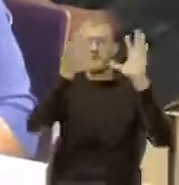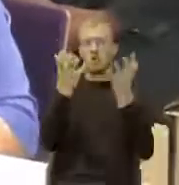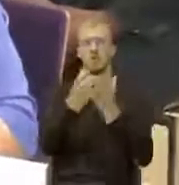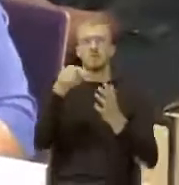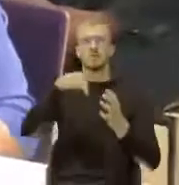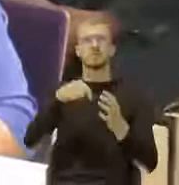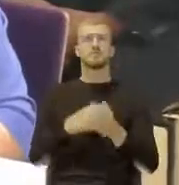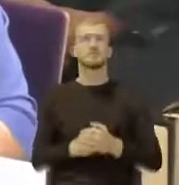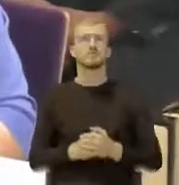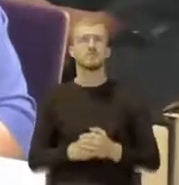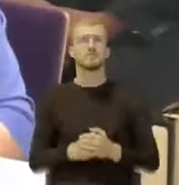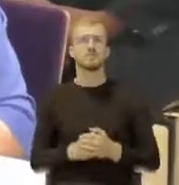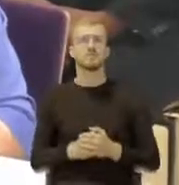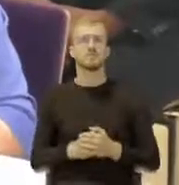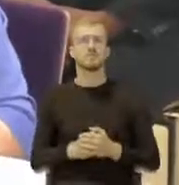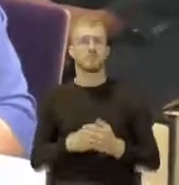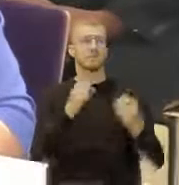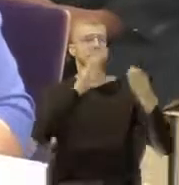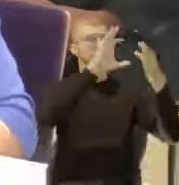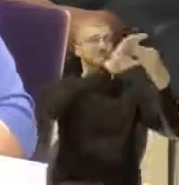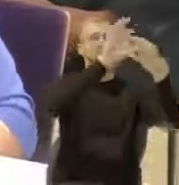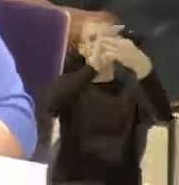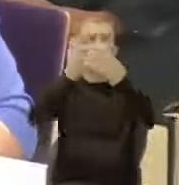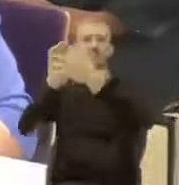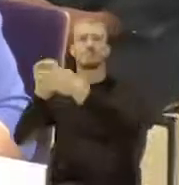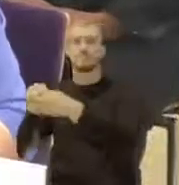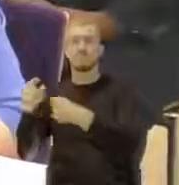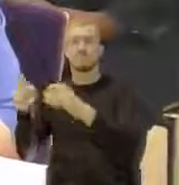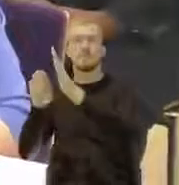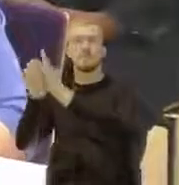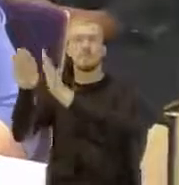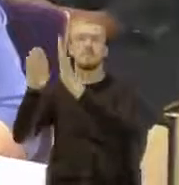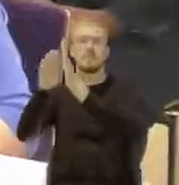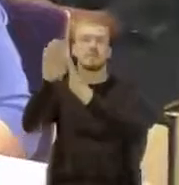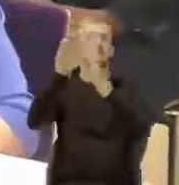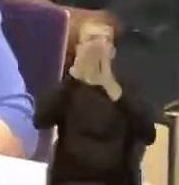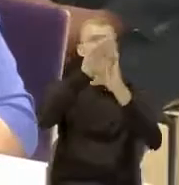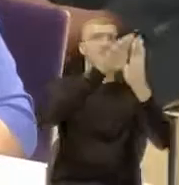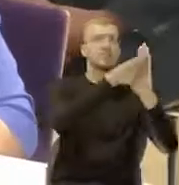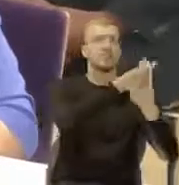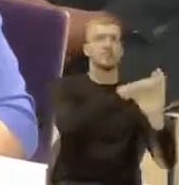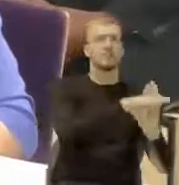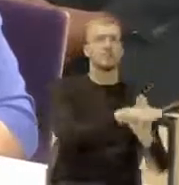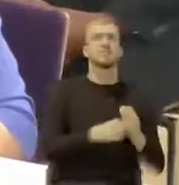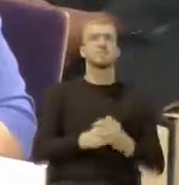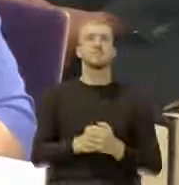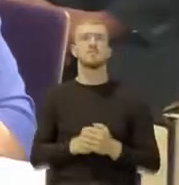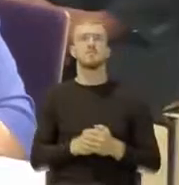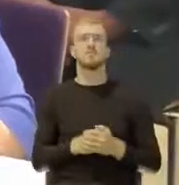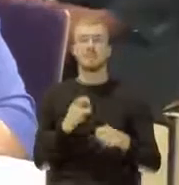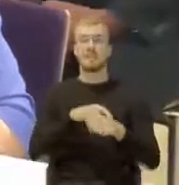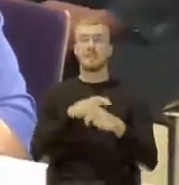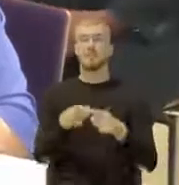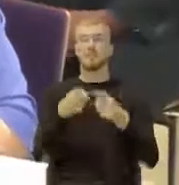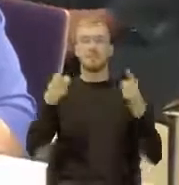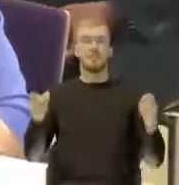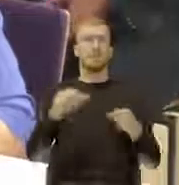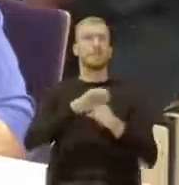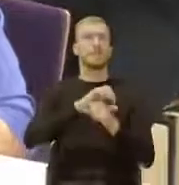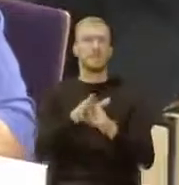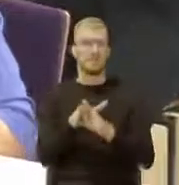most of our sisters and partner cities. The city of Kazan is known to be one of the